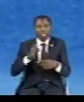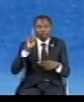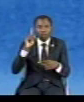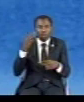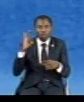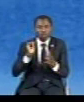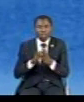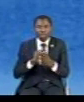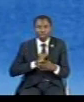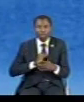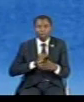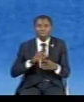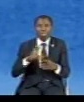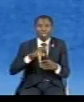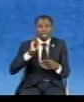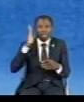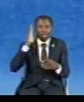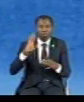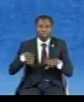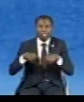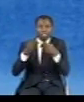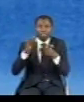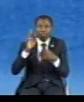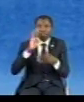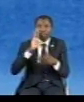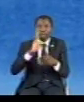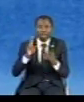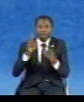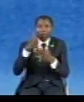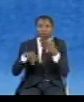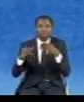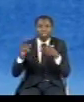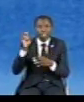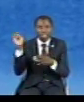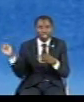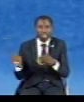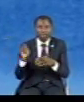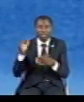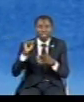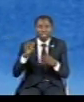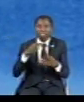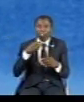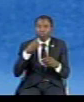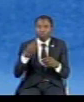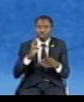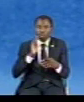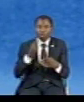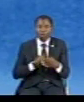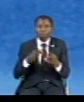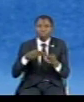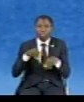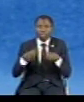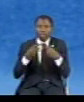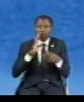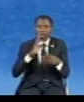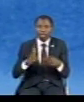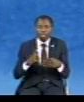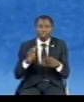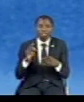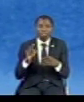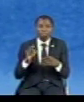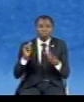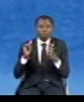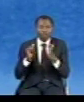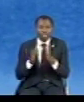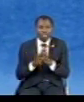would give her anything that they asked me to give to her. And the cough did not want to go. So that thing bothered me.